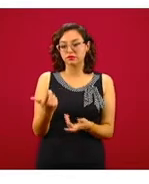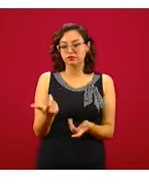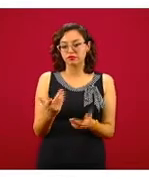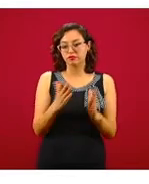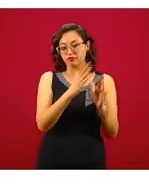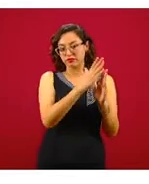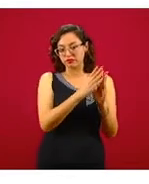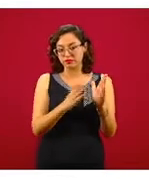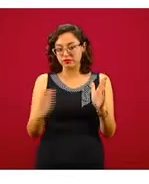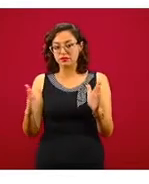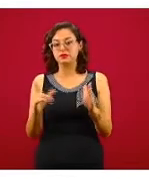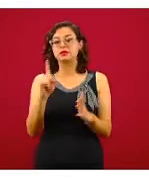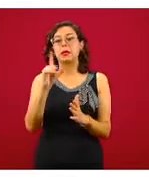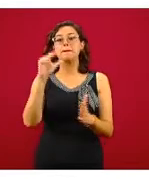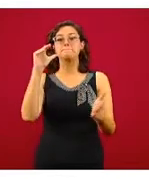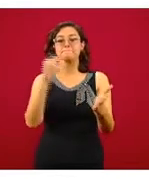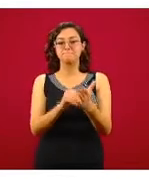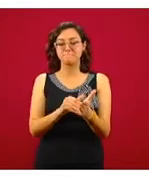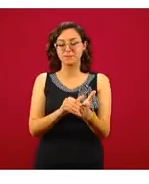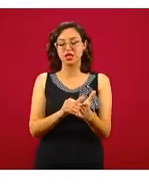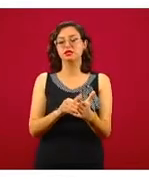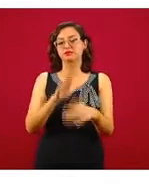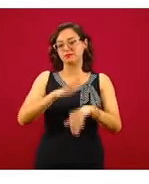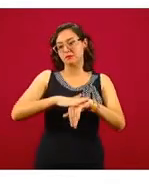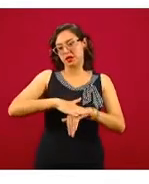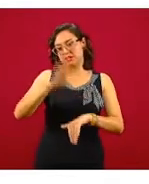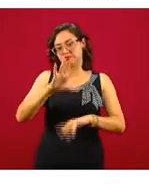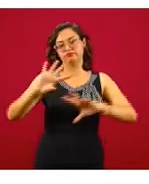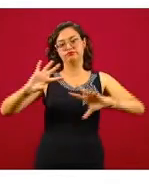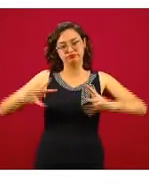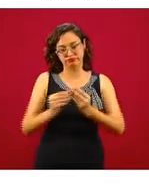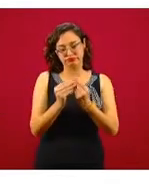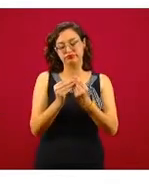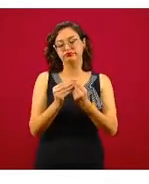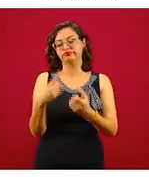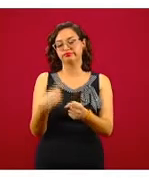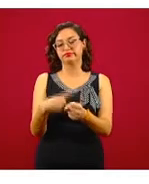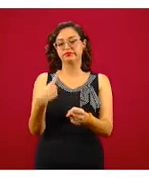information más de 1,000 presented as a casos bar en graph, conteo de carga and you can acumulada. take a look at the En la siguiente